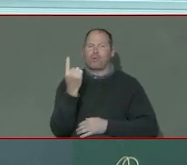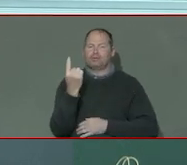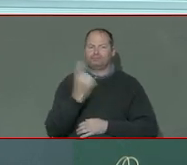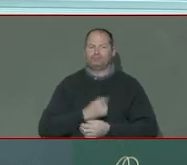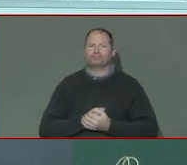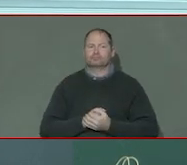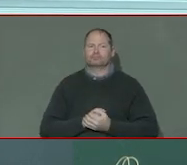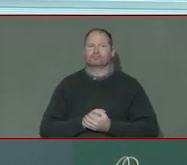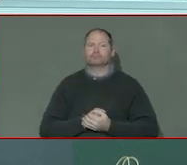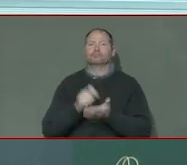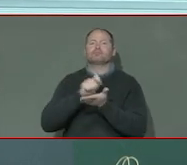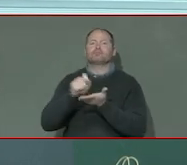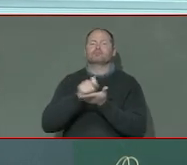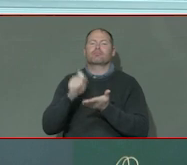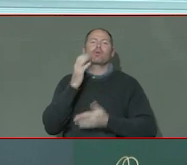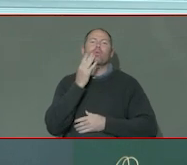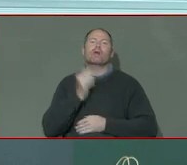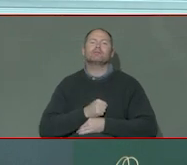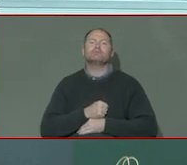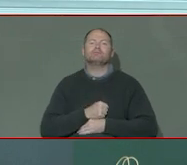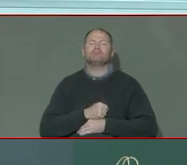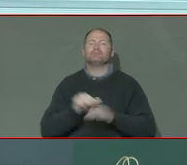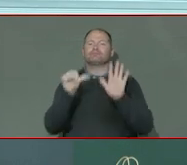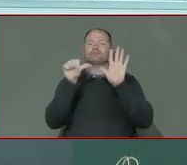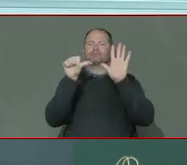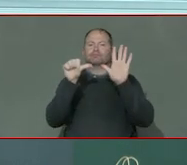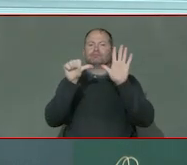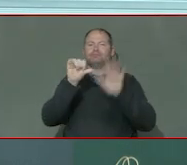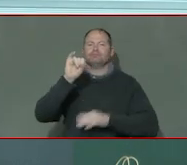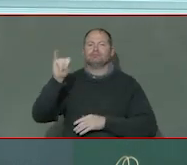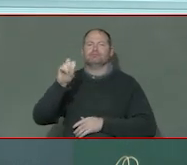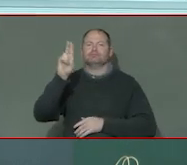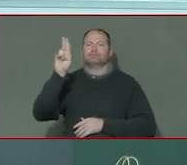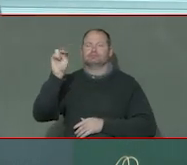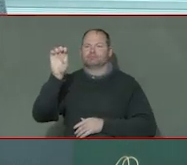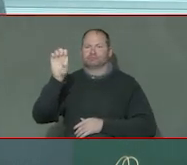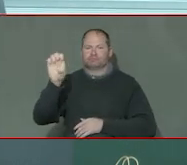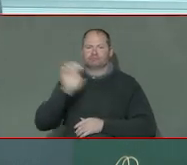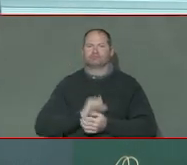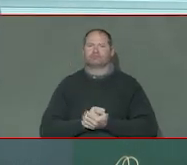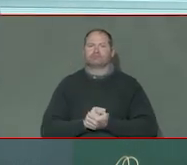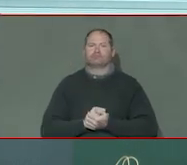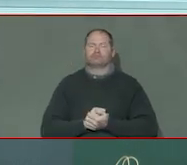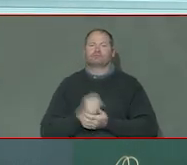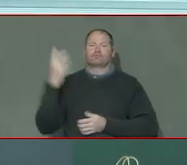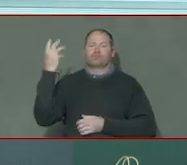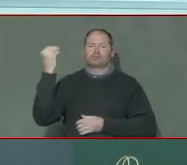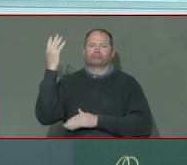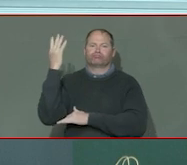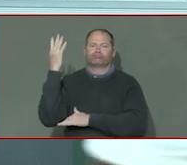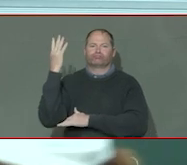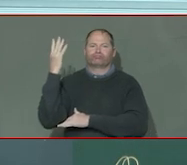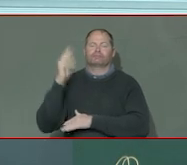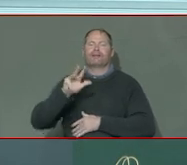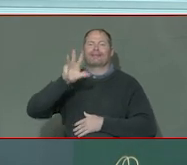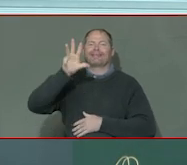will be written on 6 June, and there was a virtual revision lesson on 19 May. So if you didn't watch